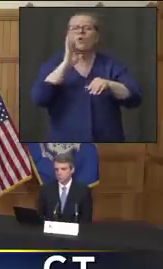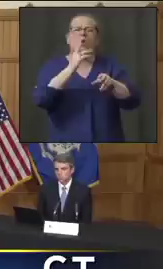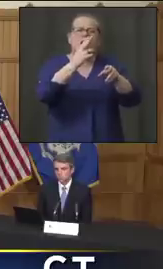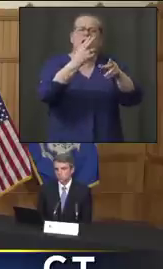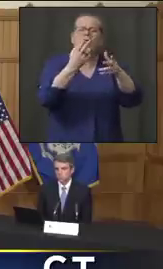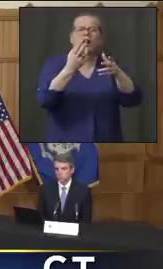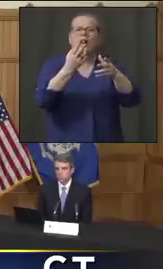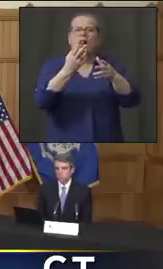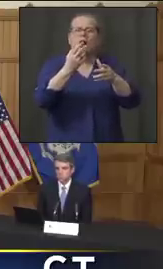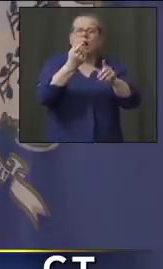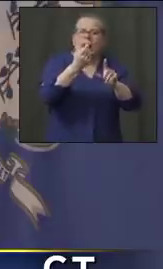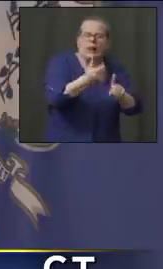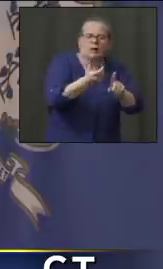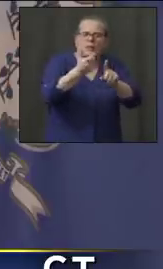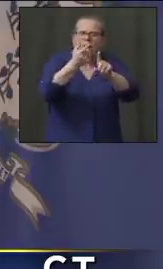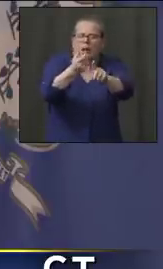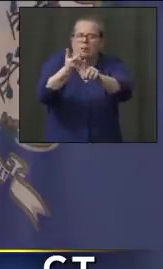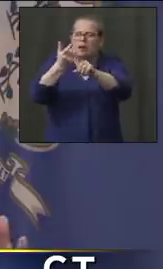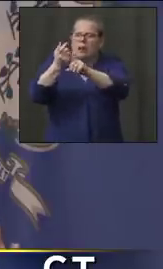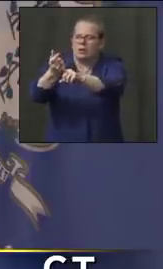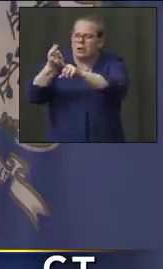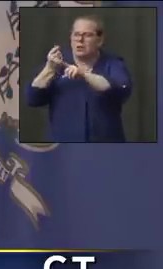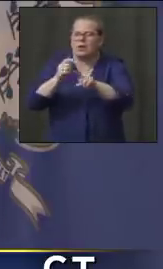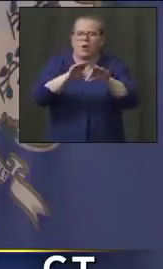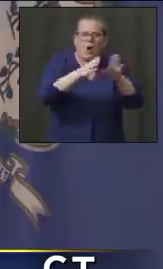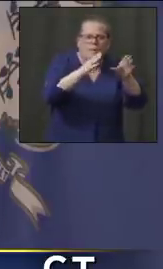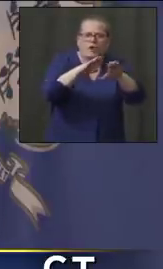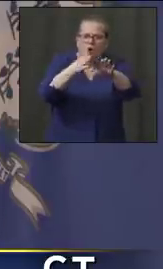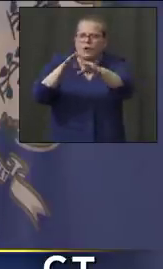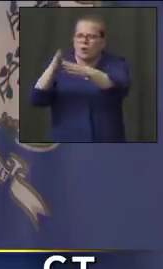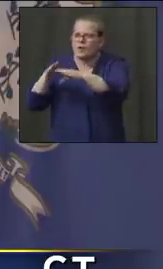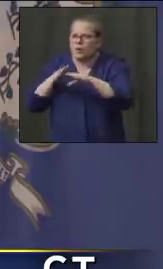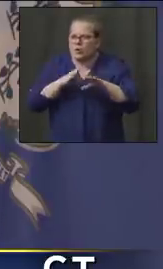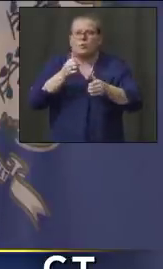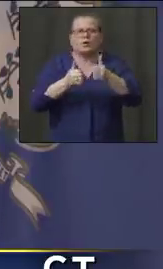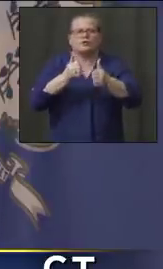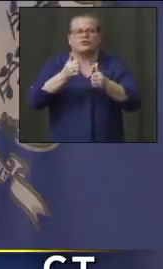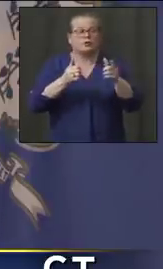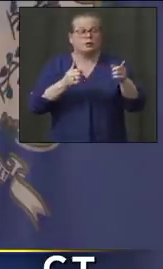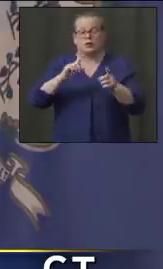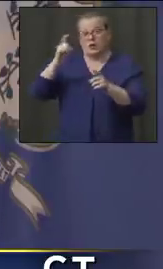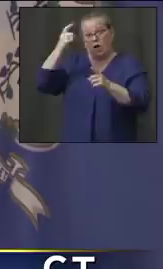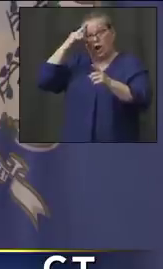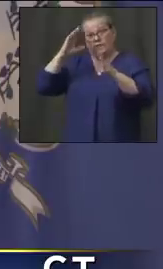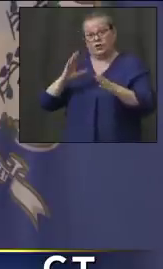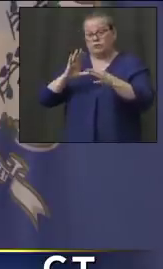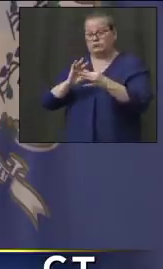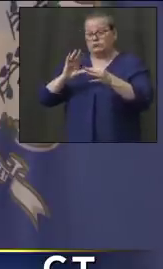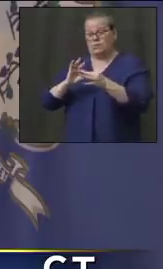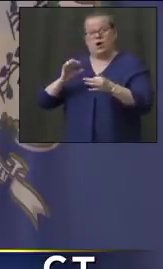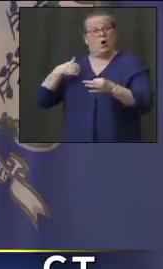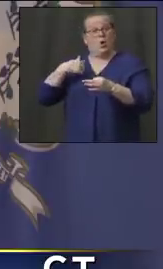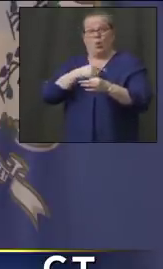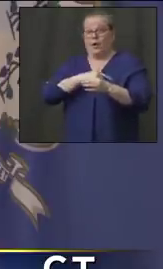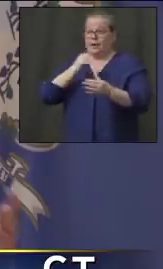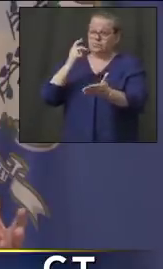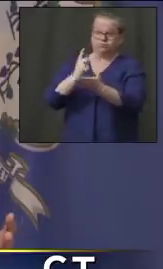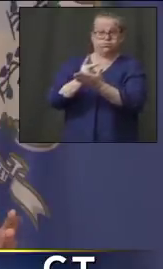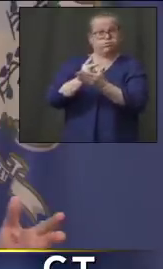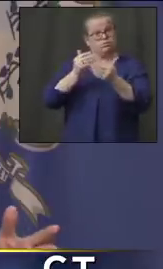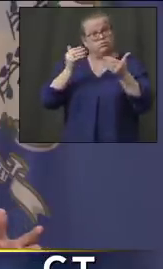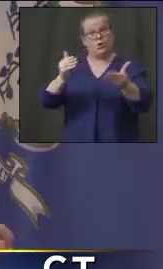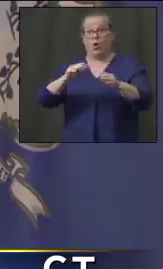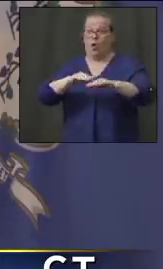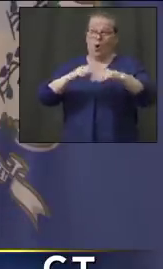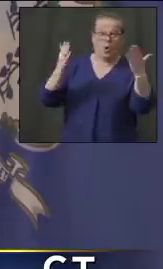Well, certainly it's up to the locals. We're just saying you have a green light to open if you want to. And as Dr. Coe said, nobody's